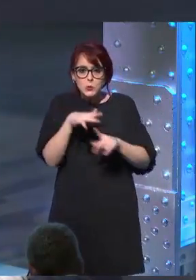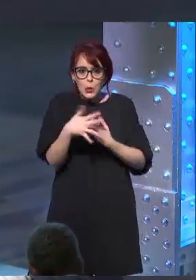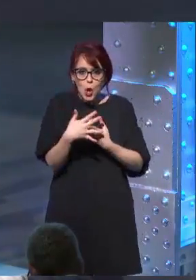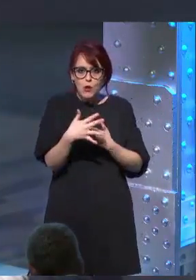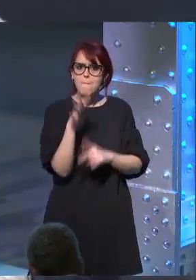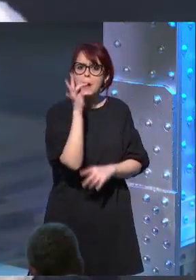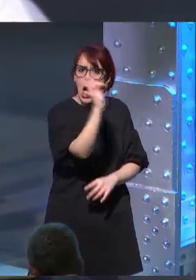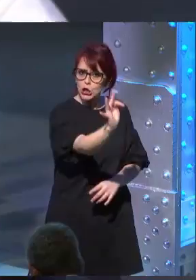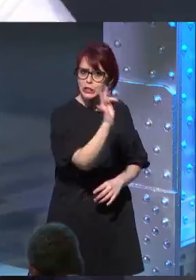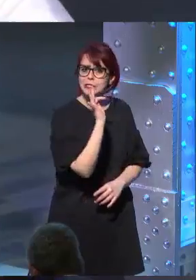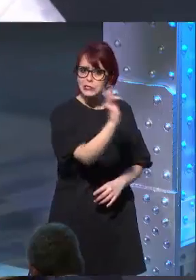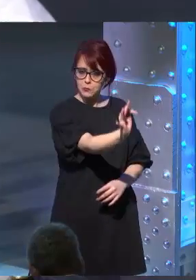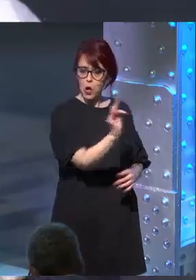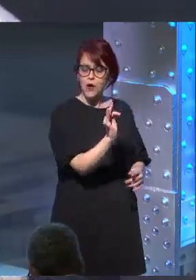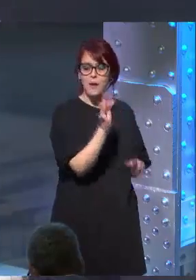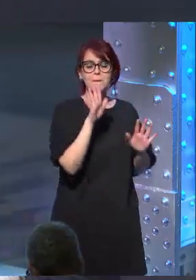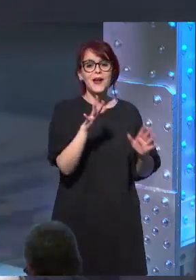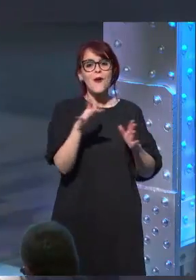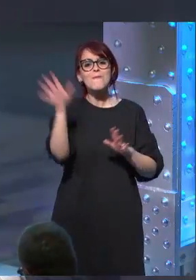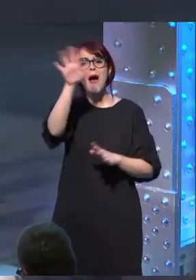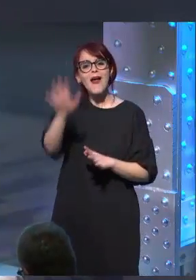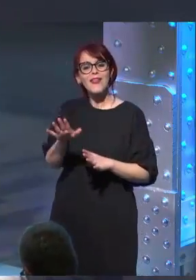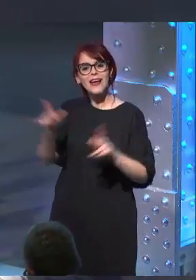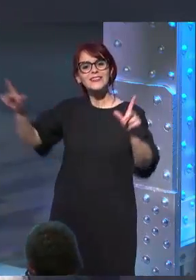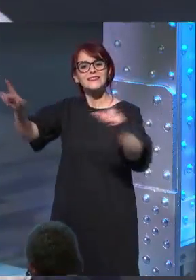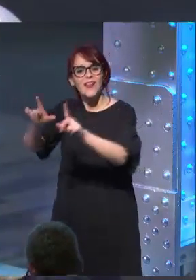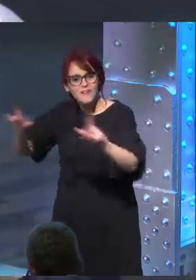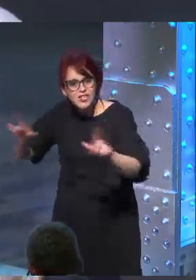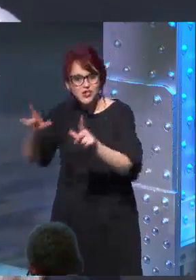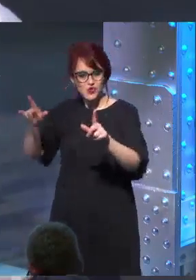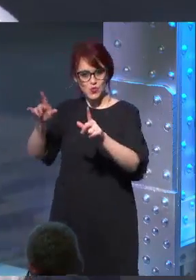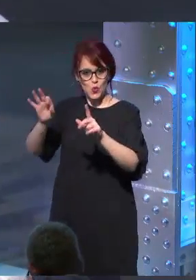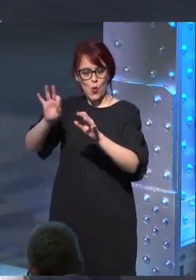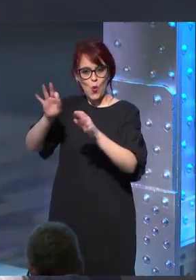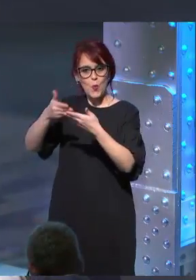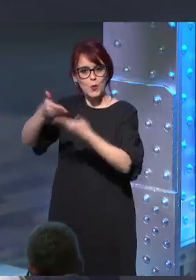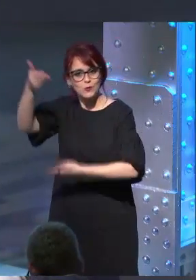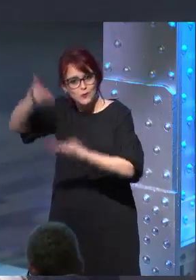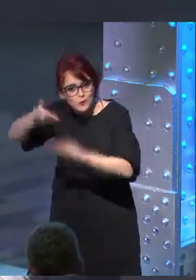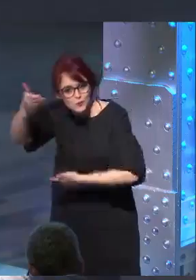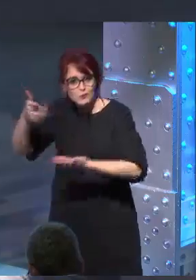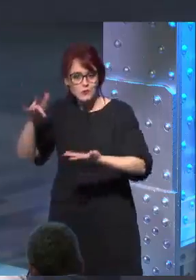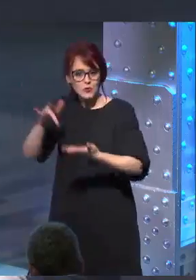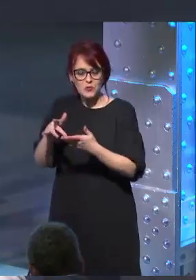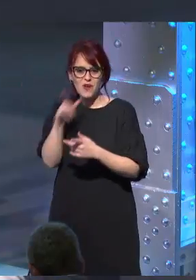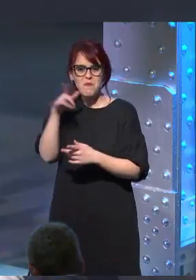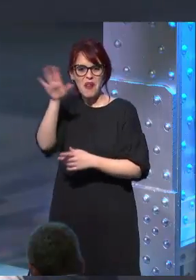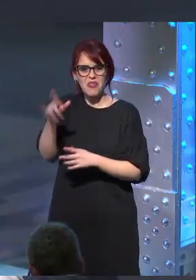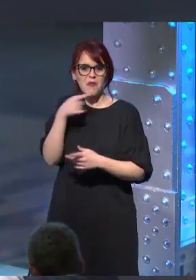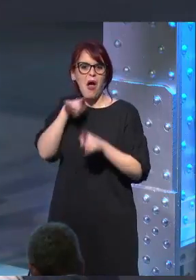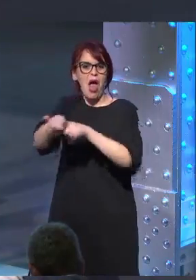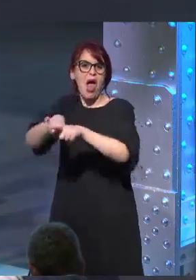99% positive, but what on the media, what really sells is